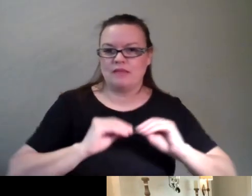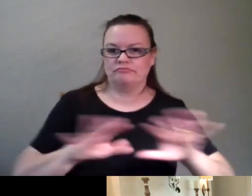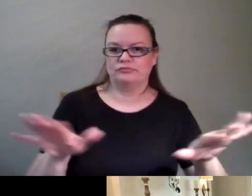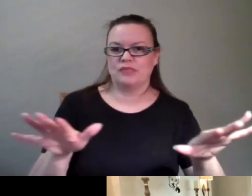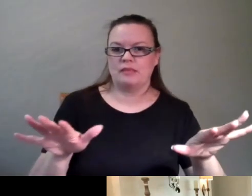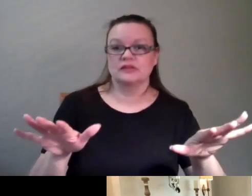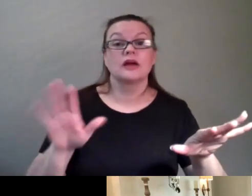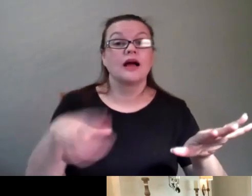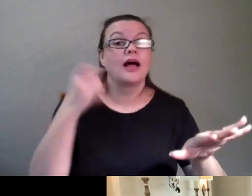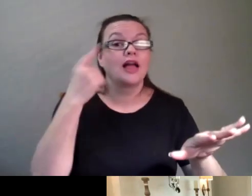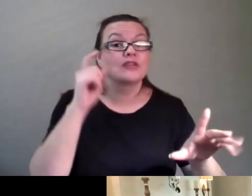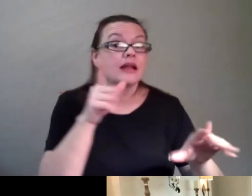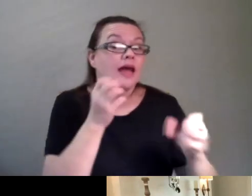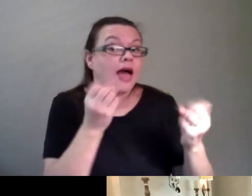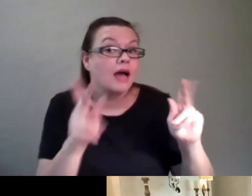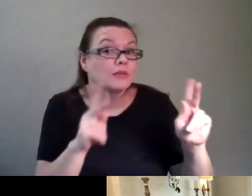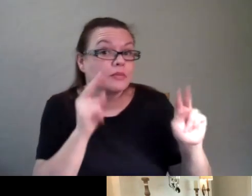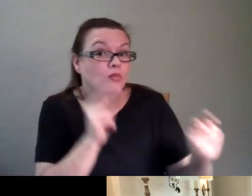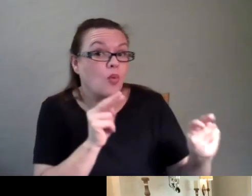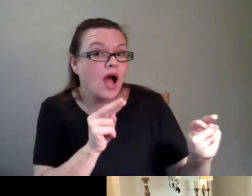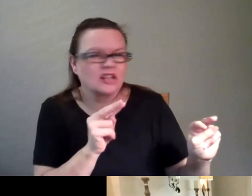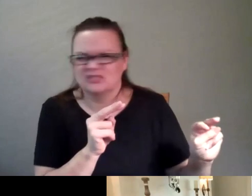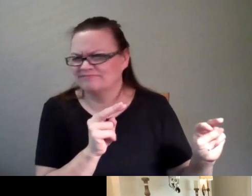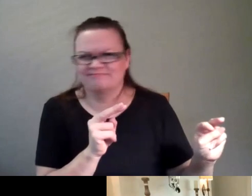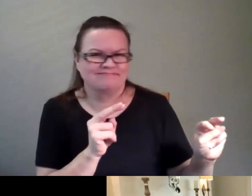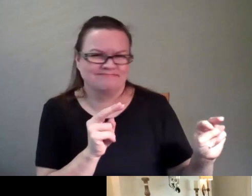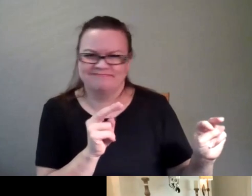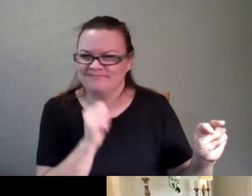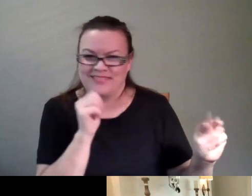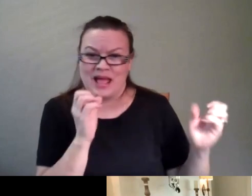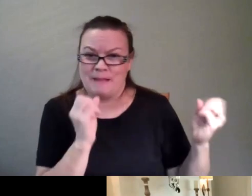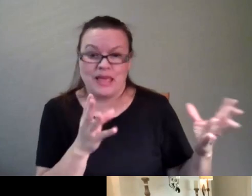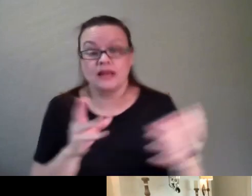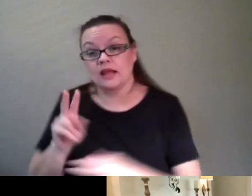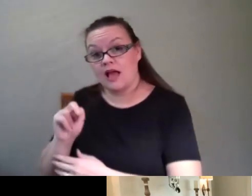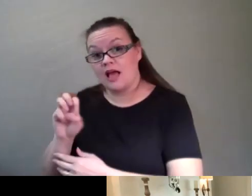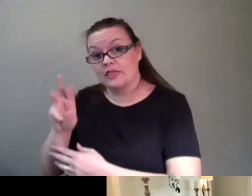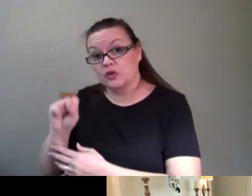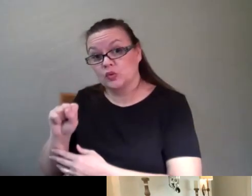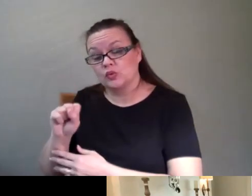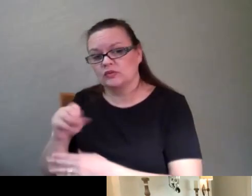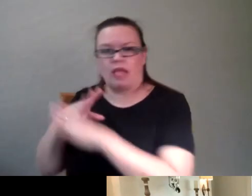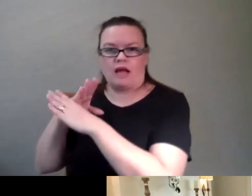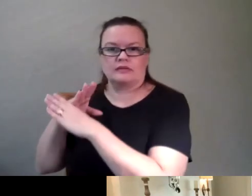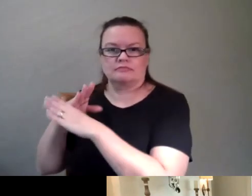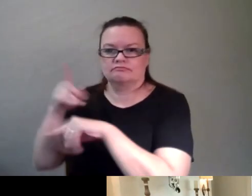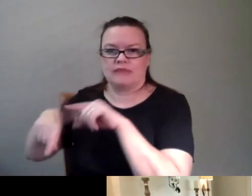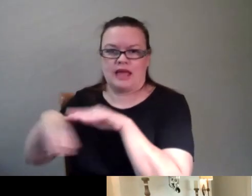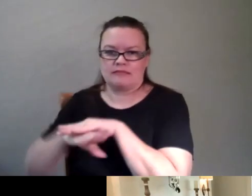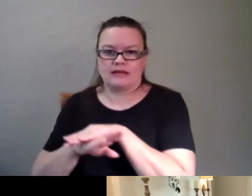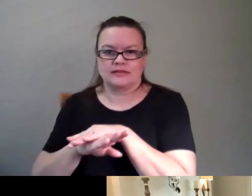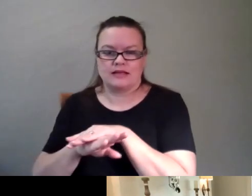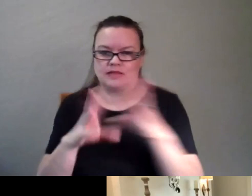this publicly, it's got me in trouble before, but today, if you look at the United States Congress and you look at